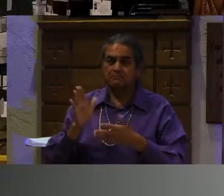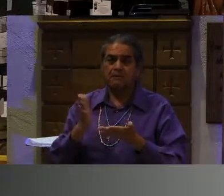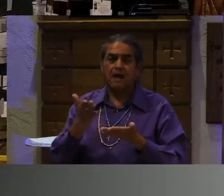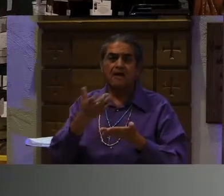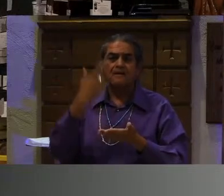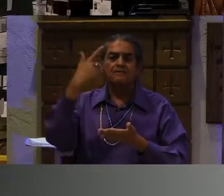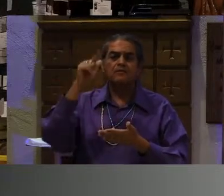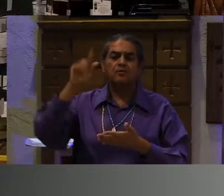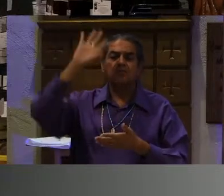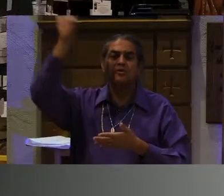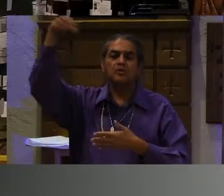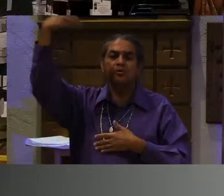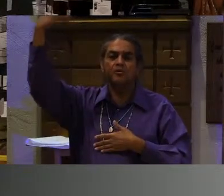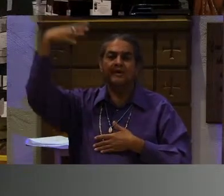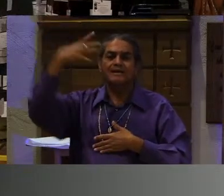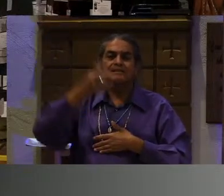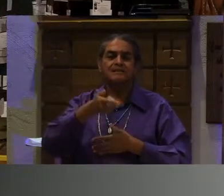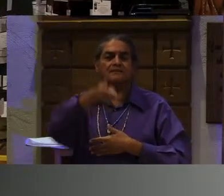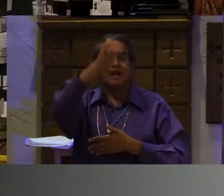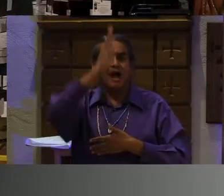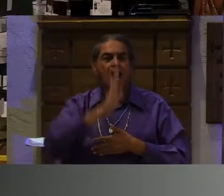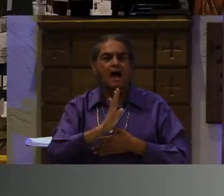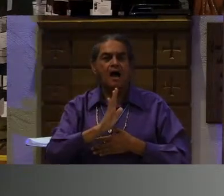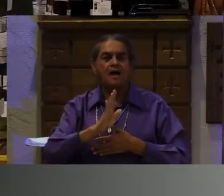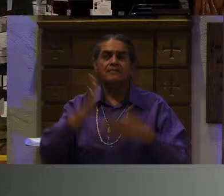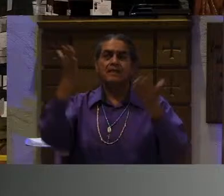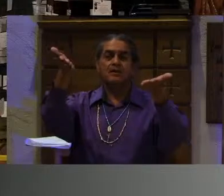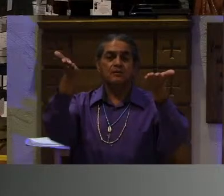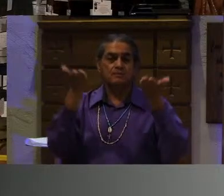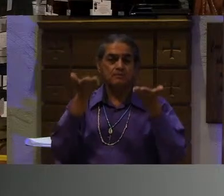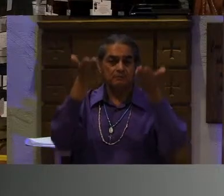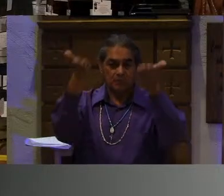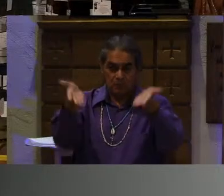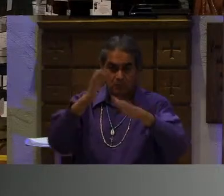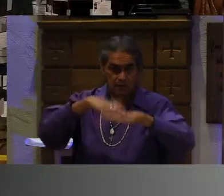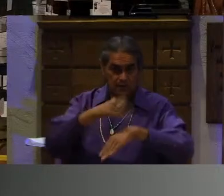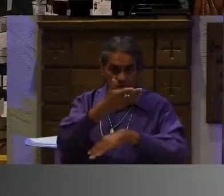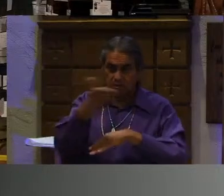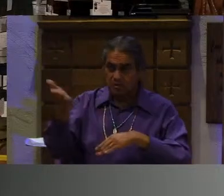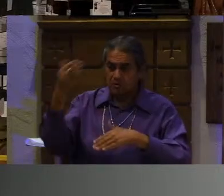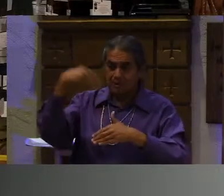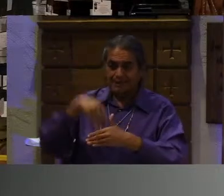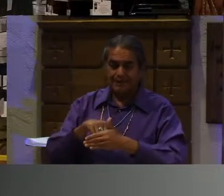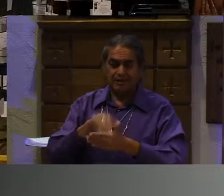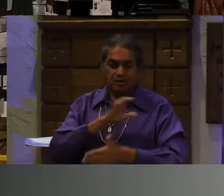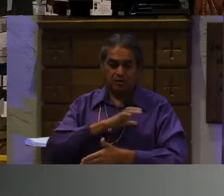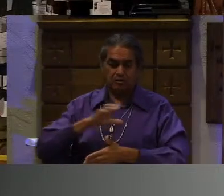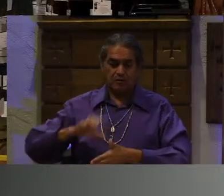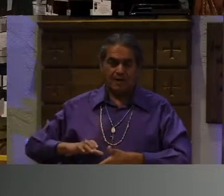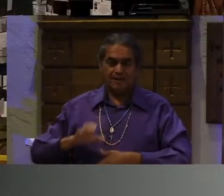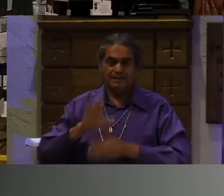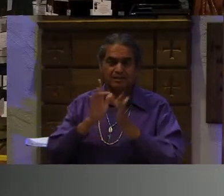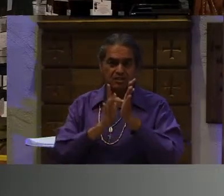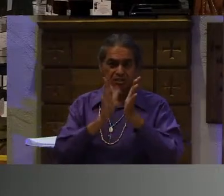for the grace of God that was bestowed on you in Christ Jesus,